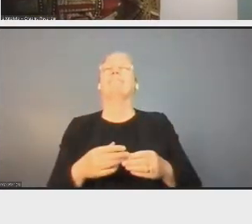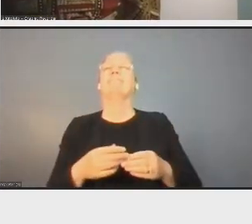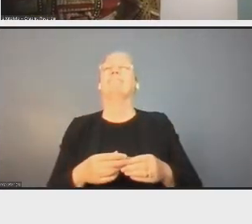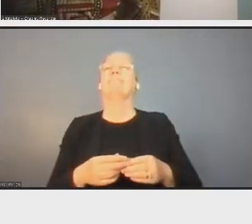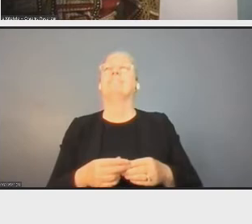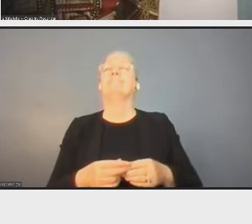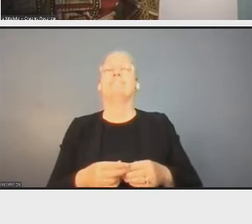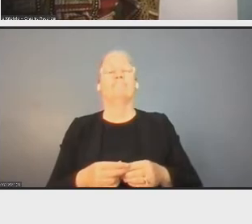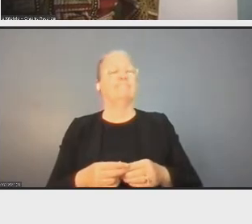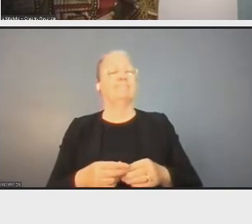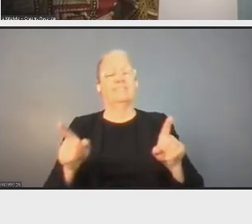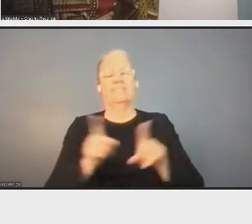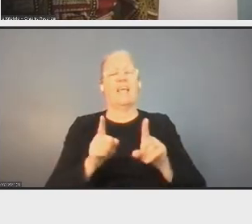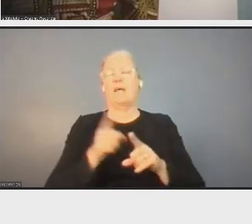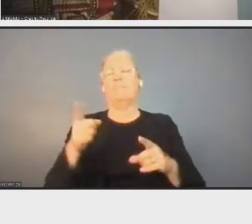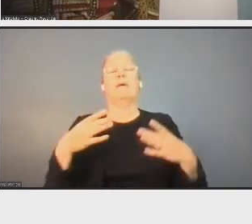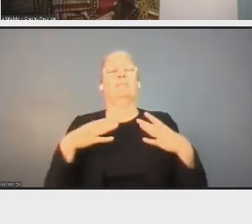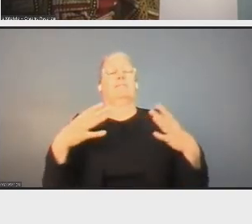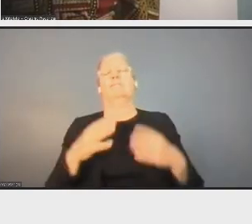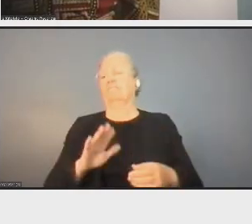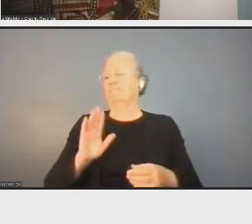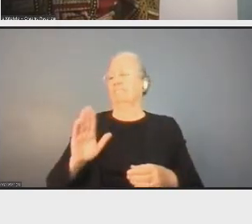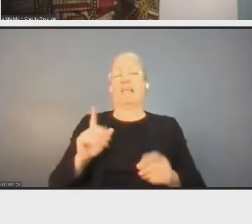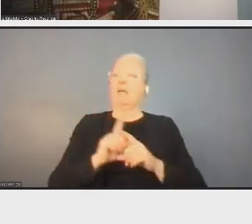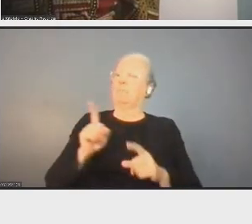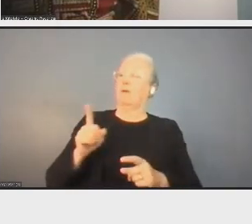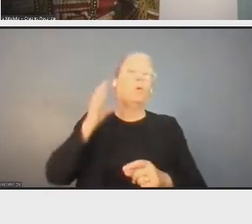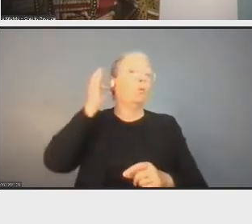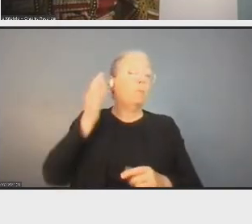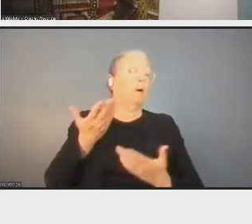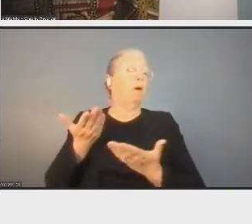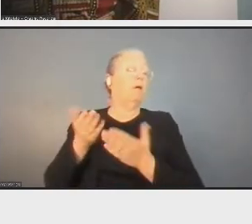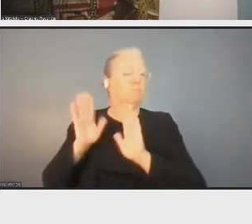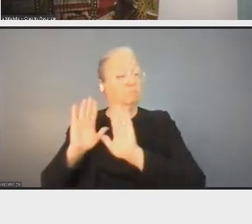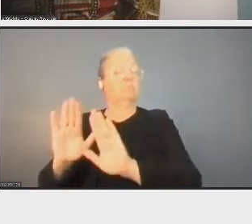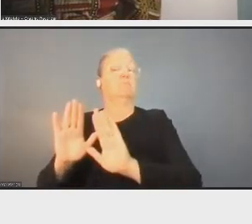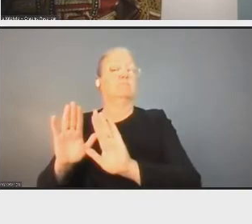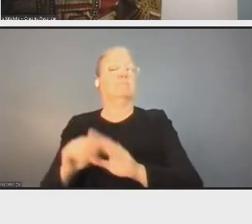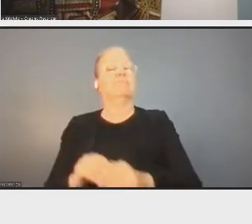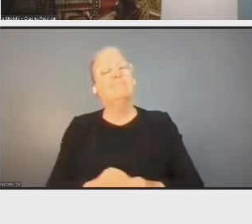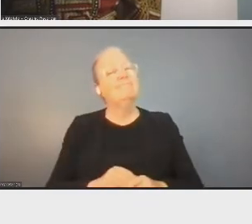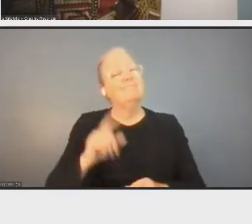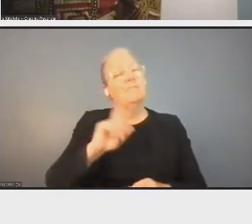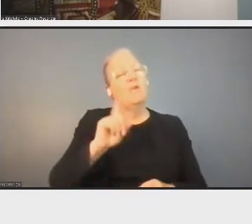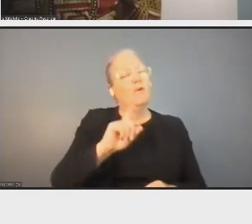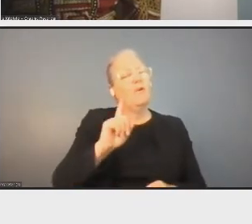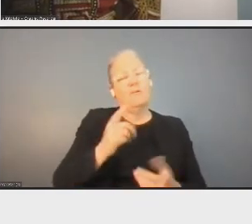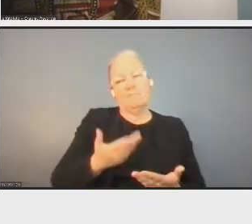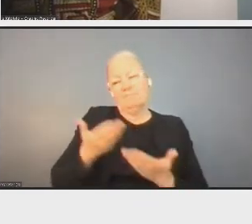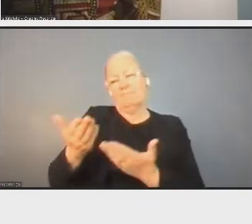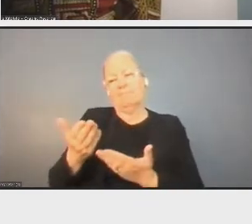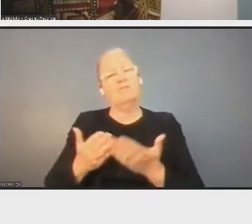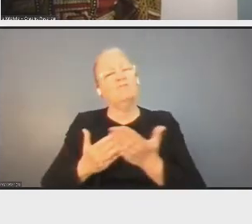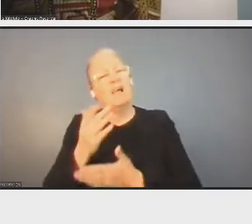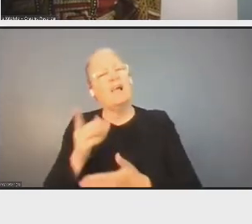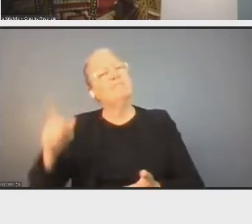facto, it's just that the way the roles are in societies really hasn't given them the right to sometimes maybe decide of how